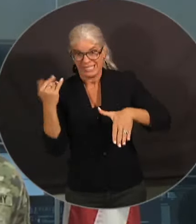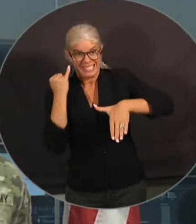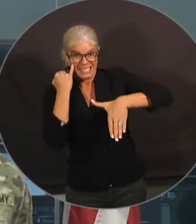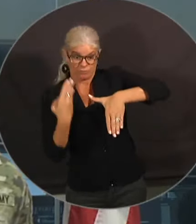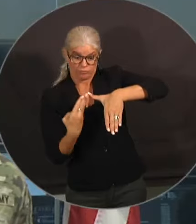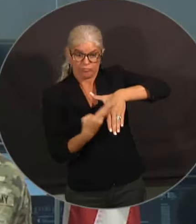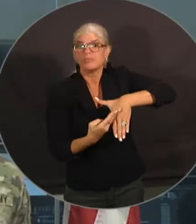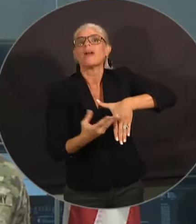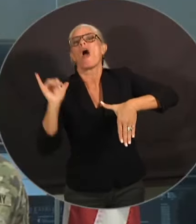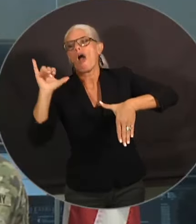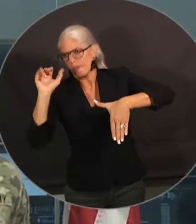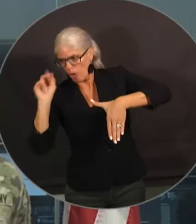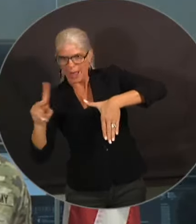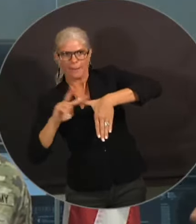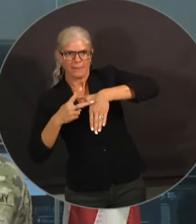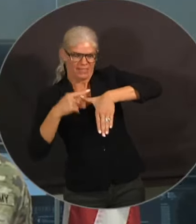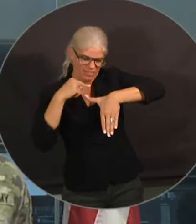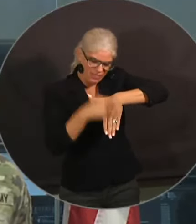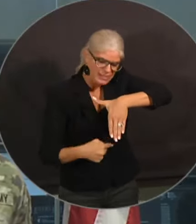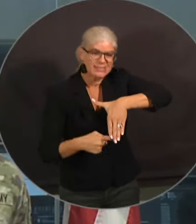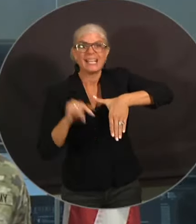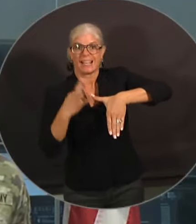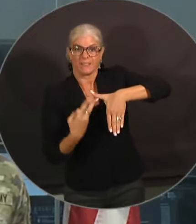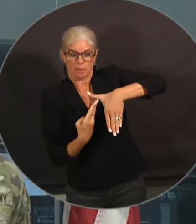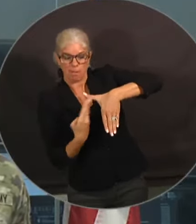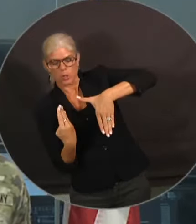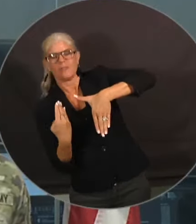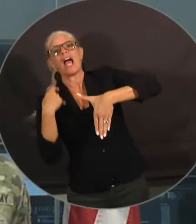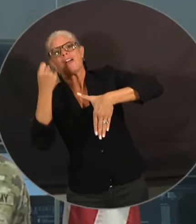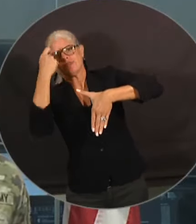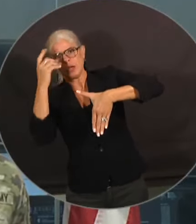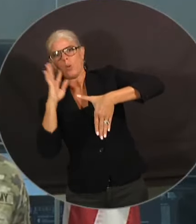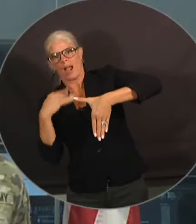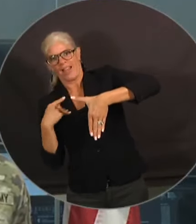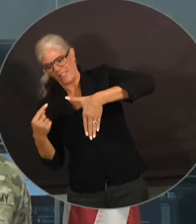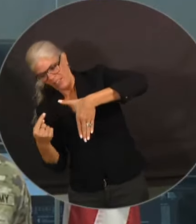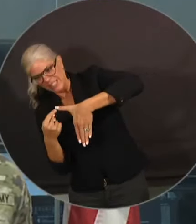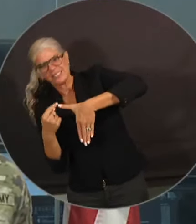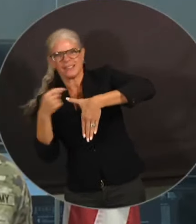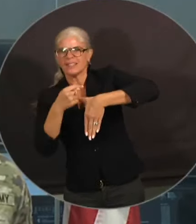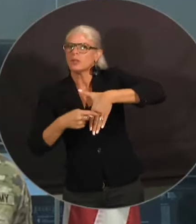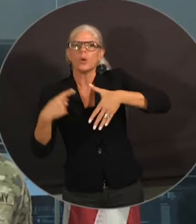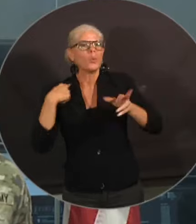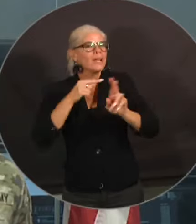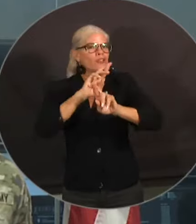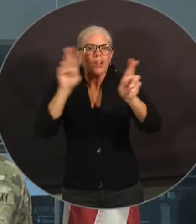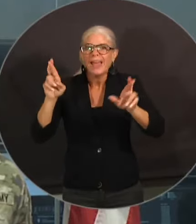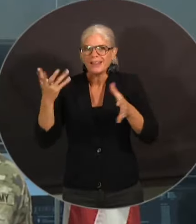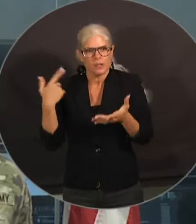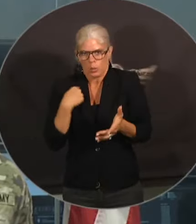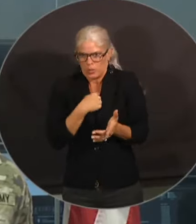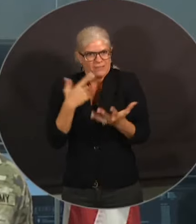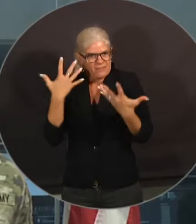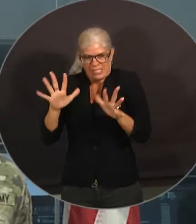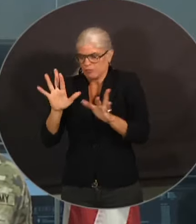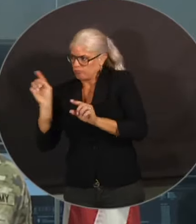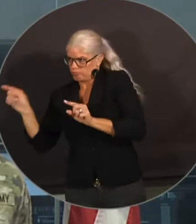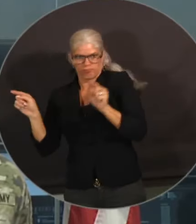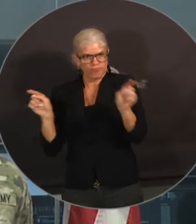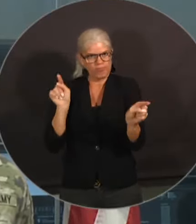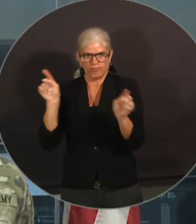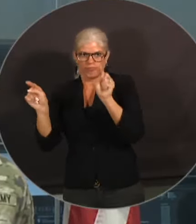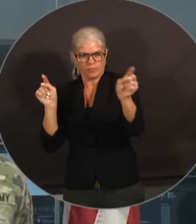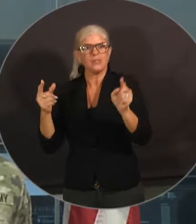make an impact. And if you told me it was going to hit 50 miles east of Tallahassee, then I'd be comfortable saying that